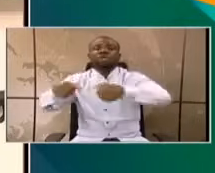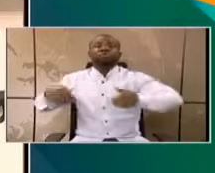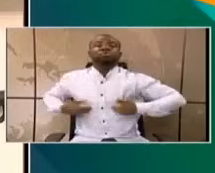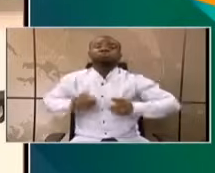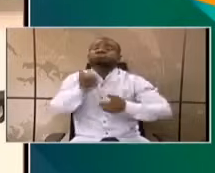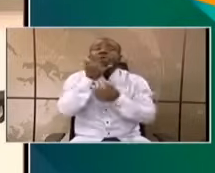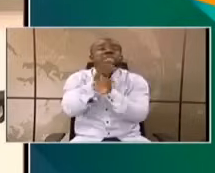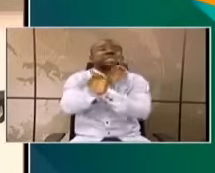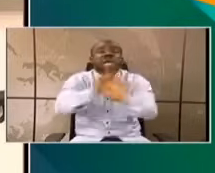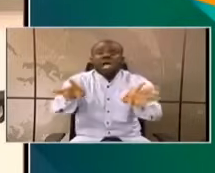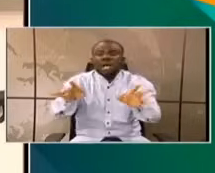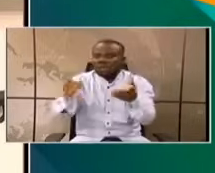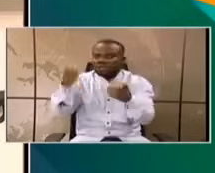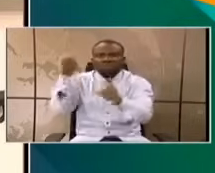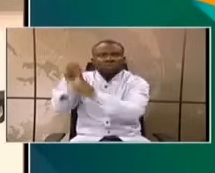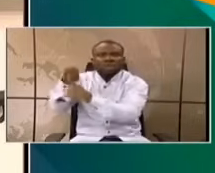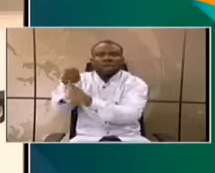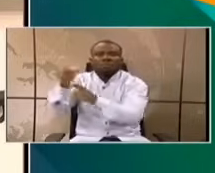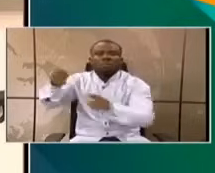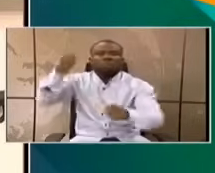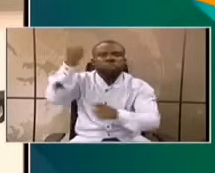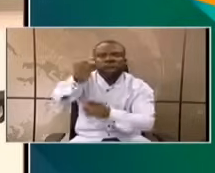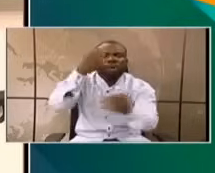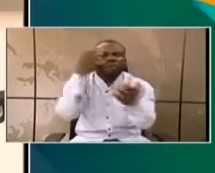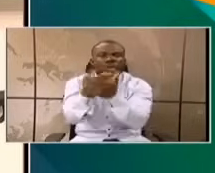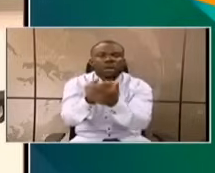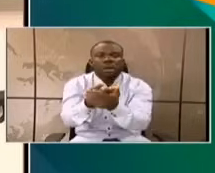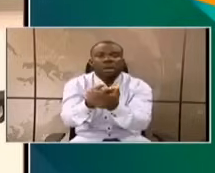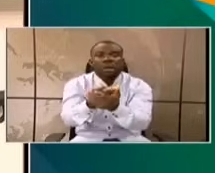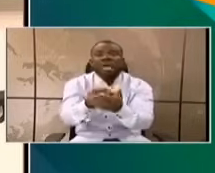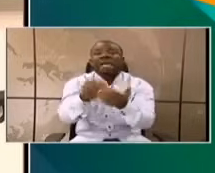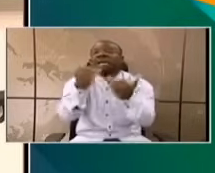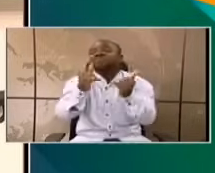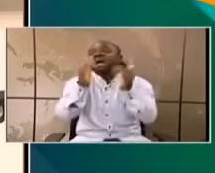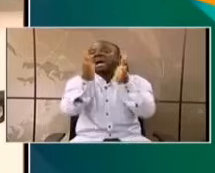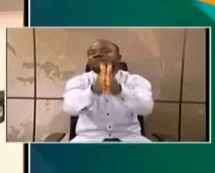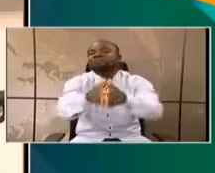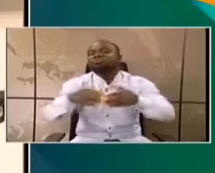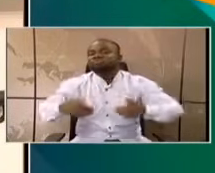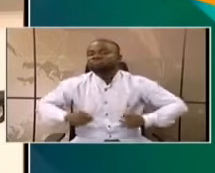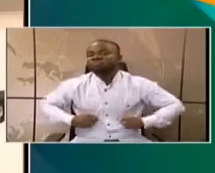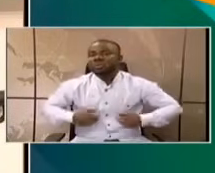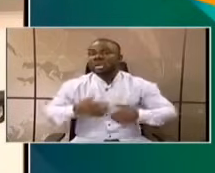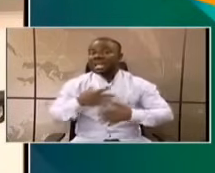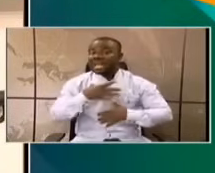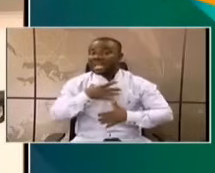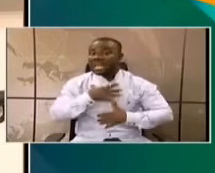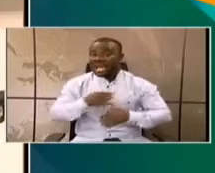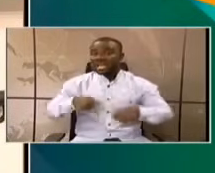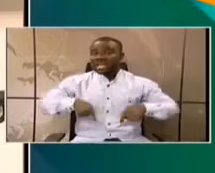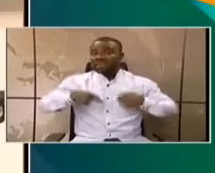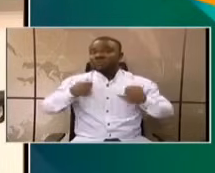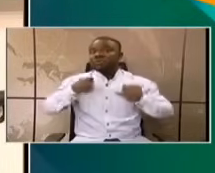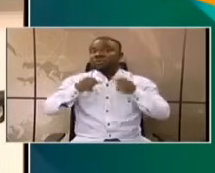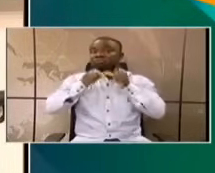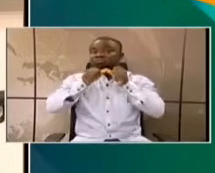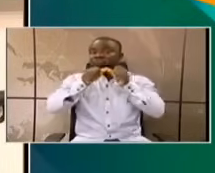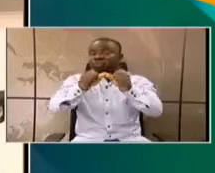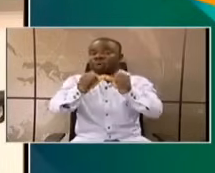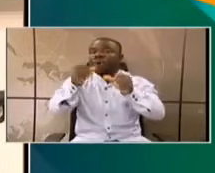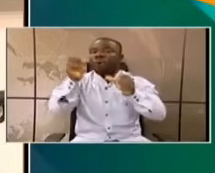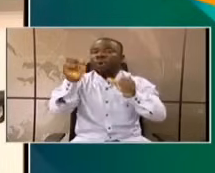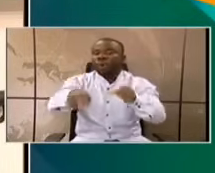se wo penne. Ana se wo daache na wo pe. Pisa ho.